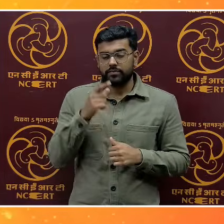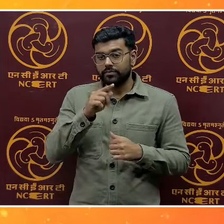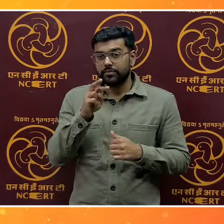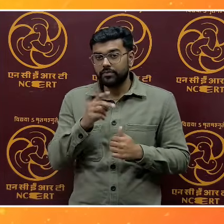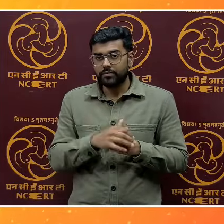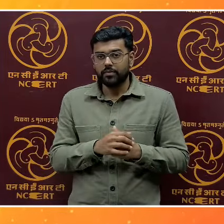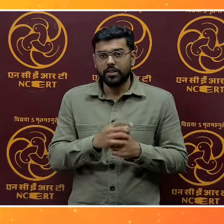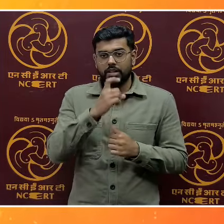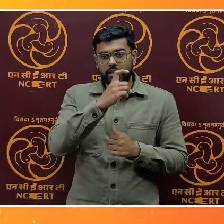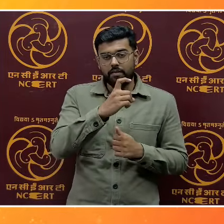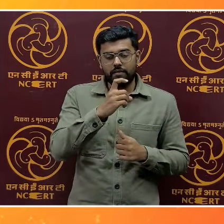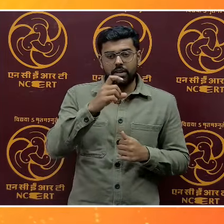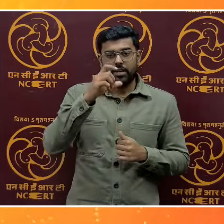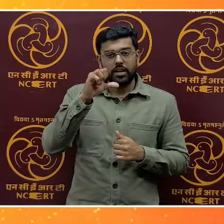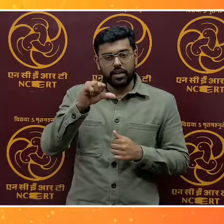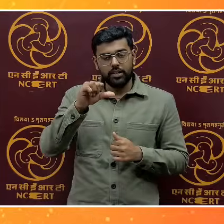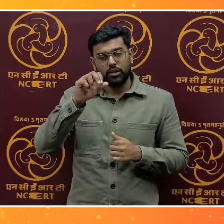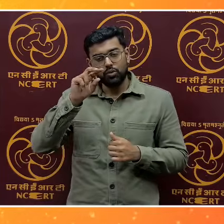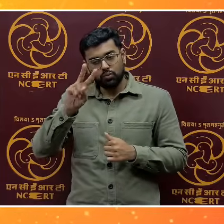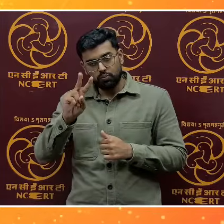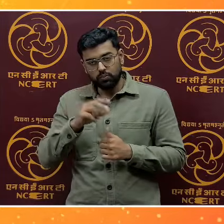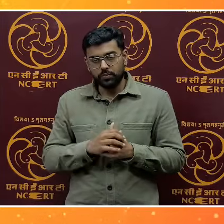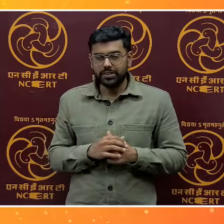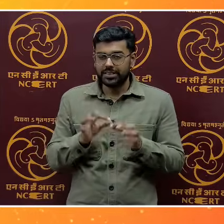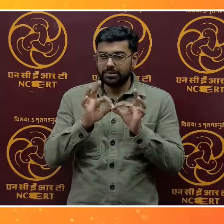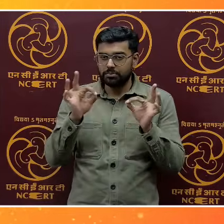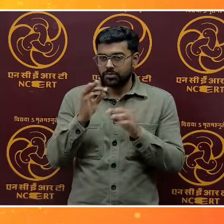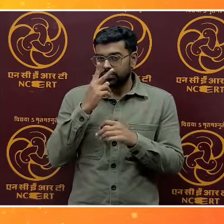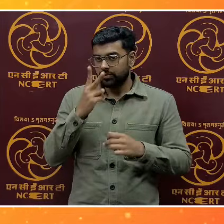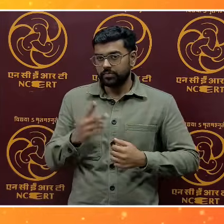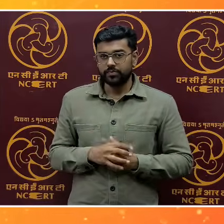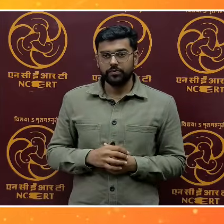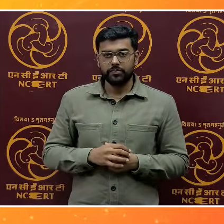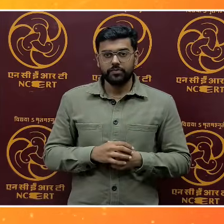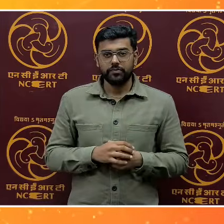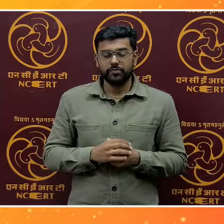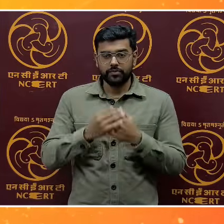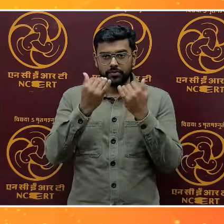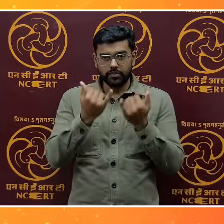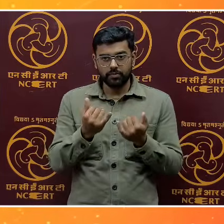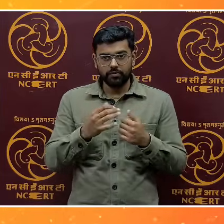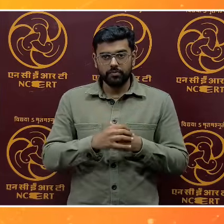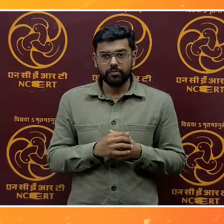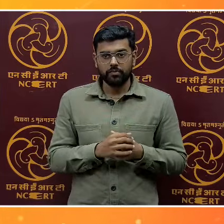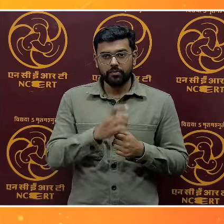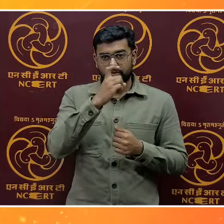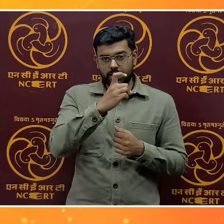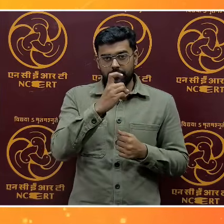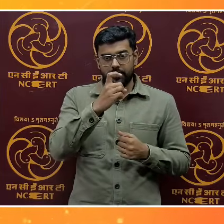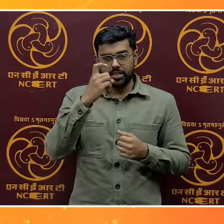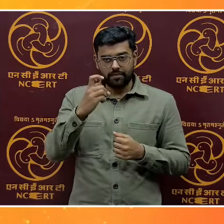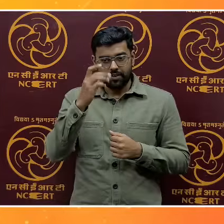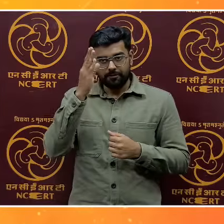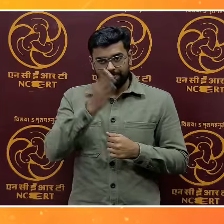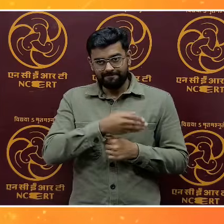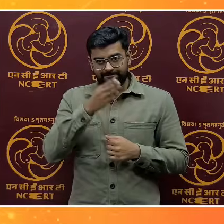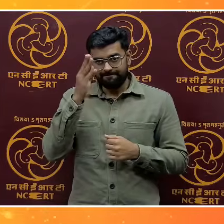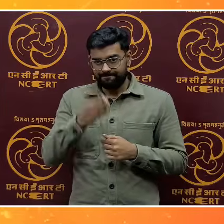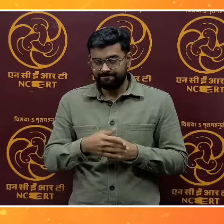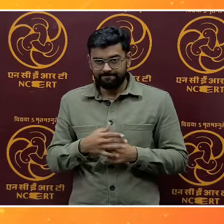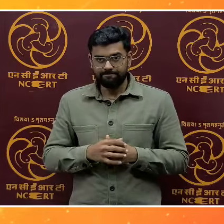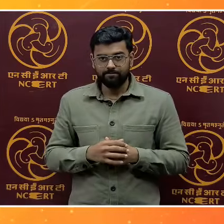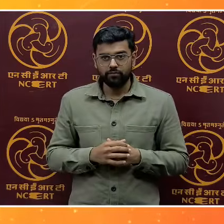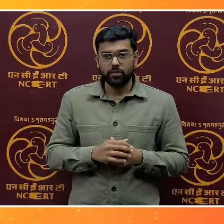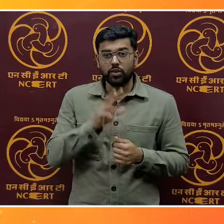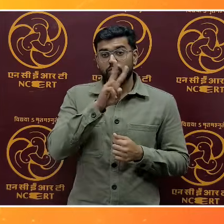to 792. Very simple. So, now here 7 gets cancelled with 7, Tanvi. Yes. So, what